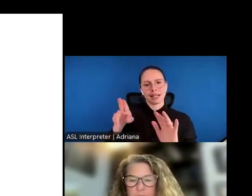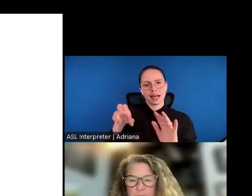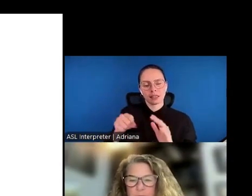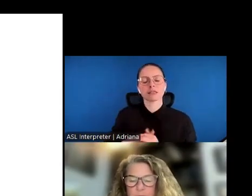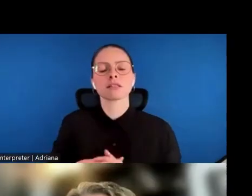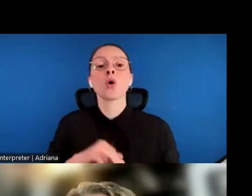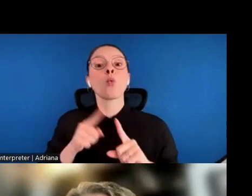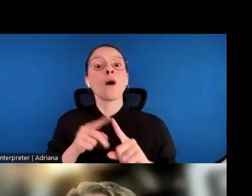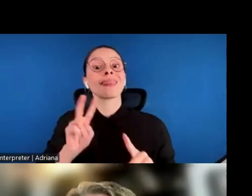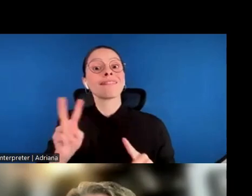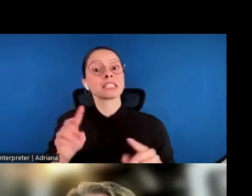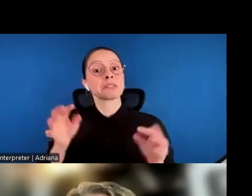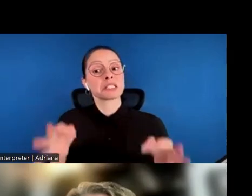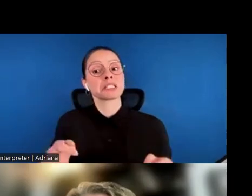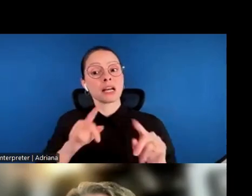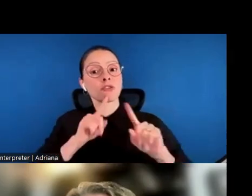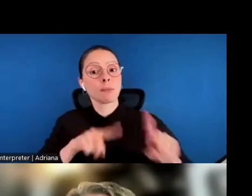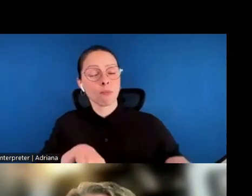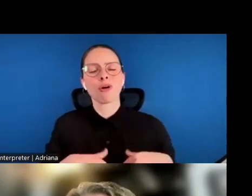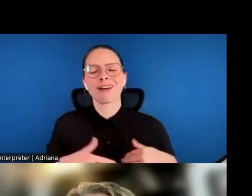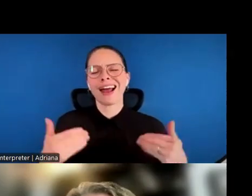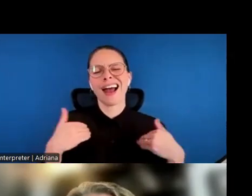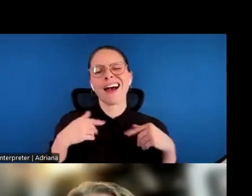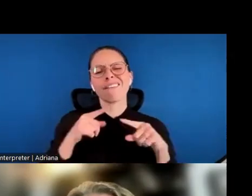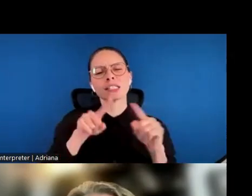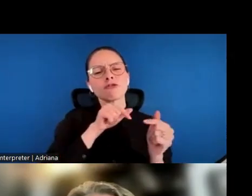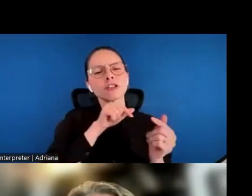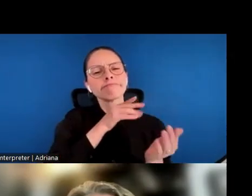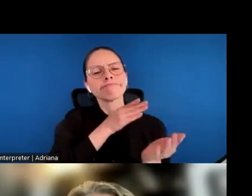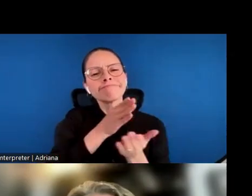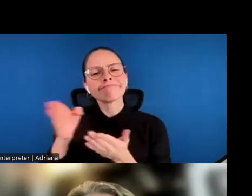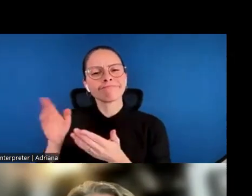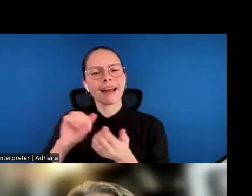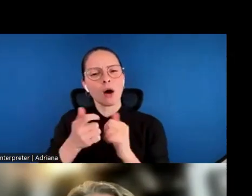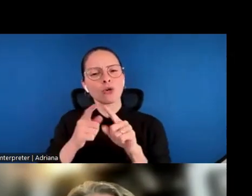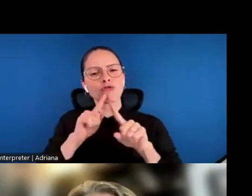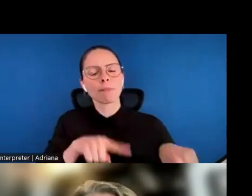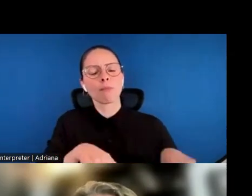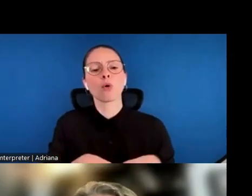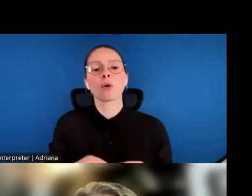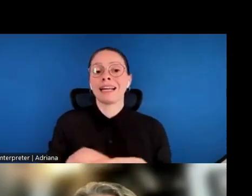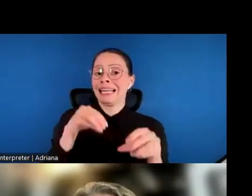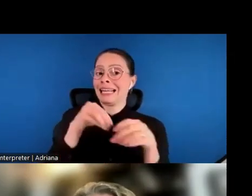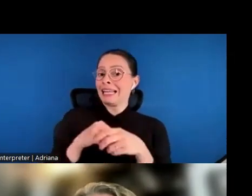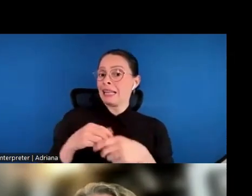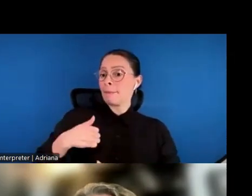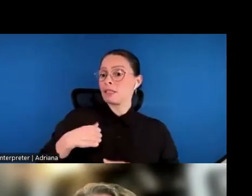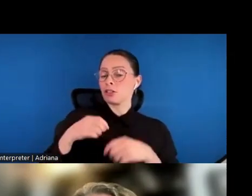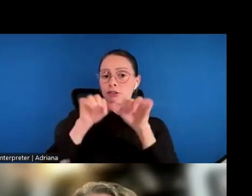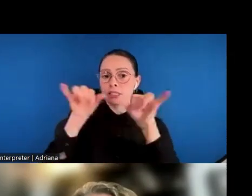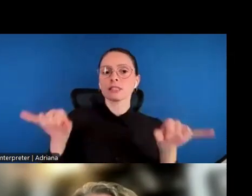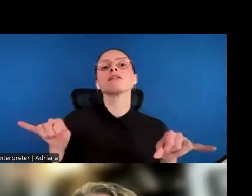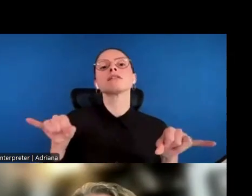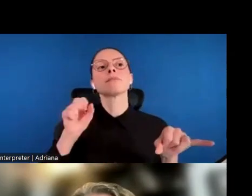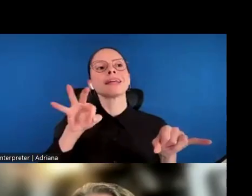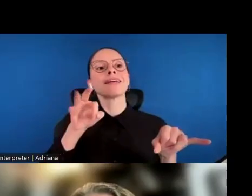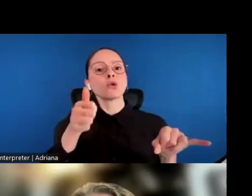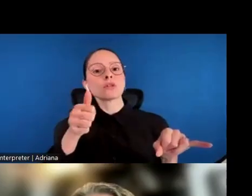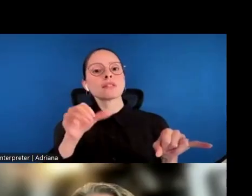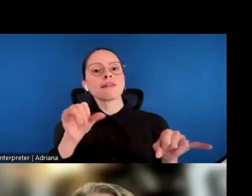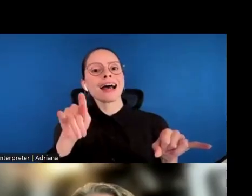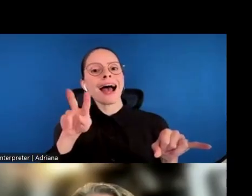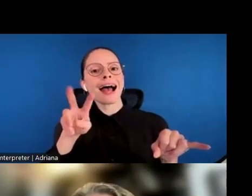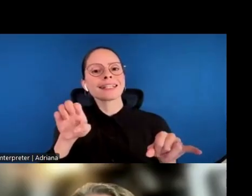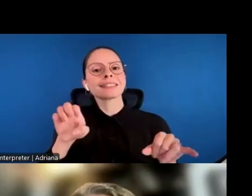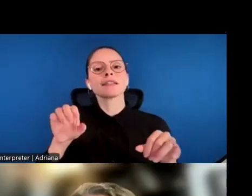report, there are different vehicles for doing so. Within the military justice system, if you are active duty, there